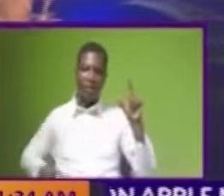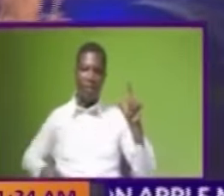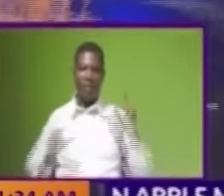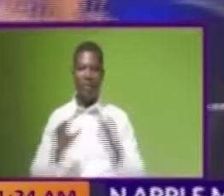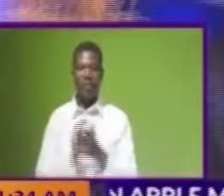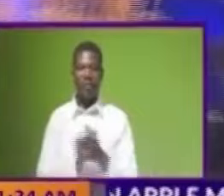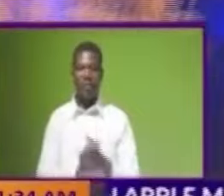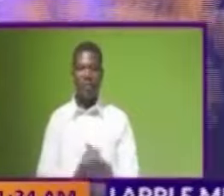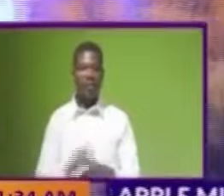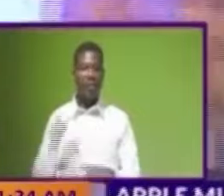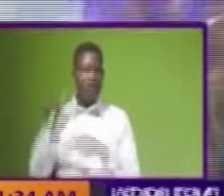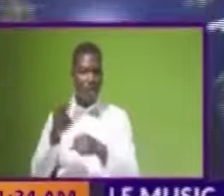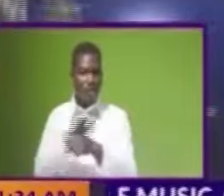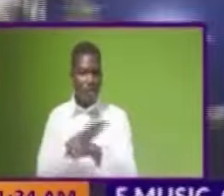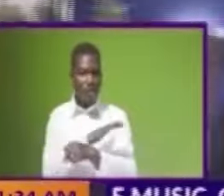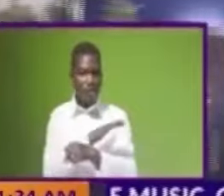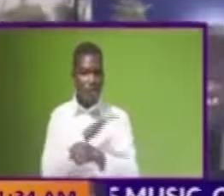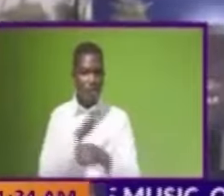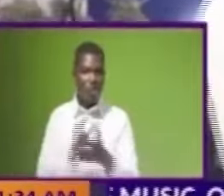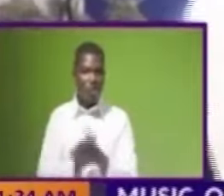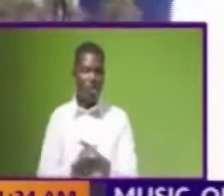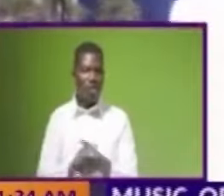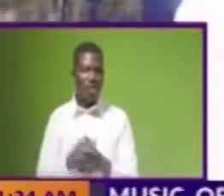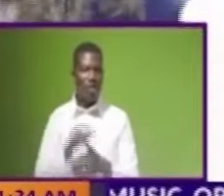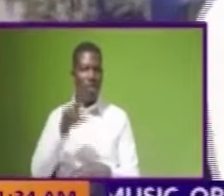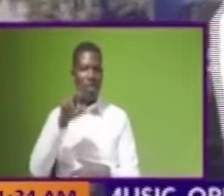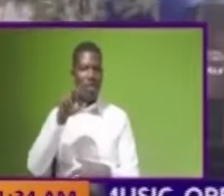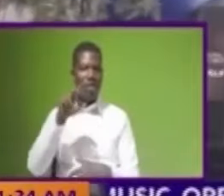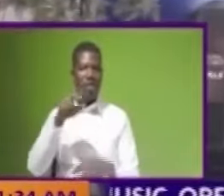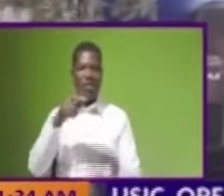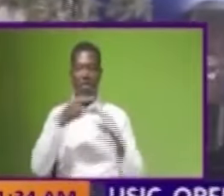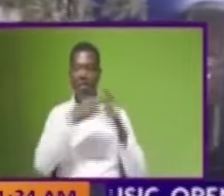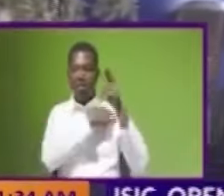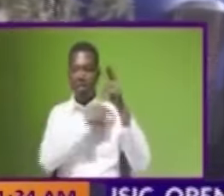Debbie. And your dear Wunyon,